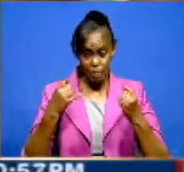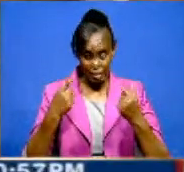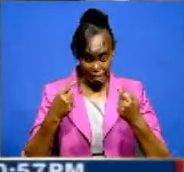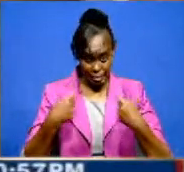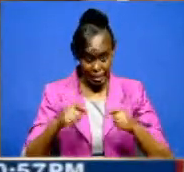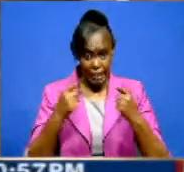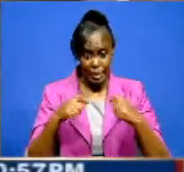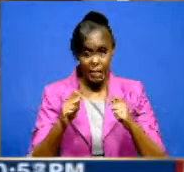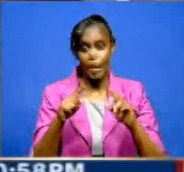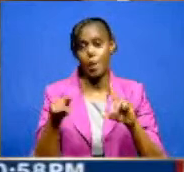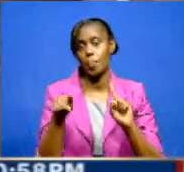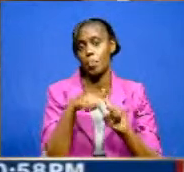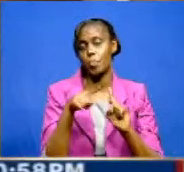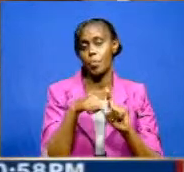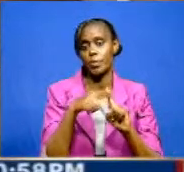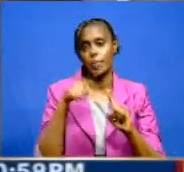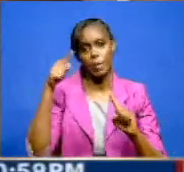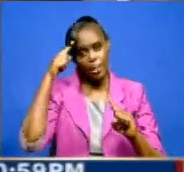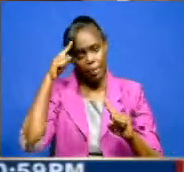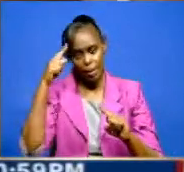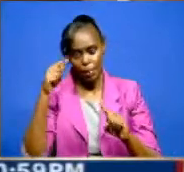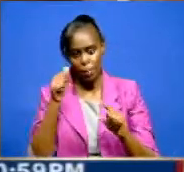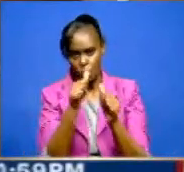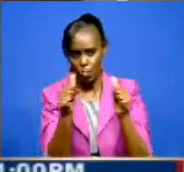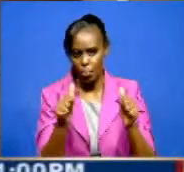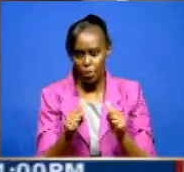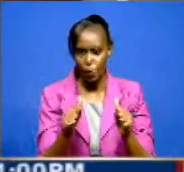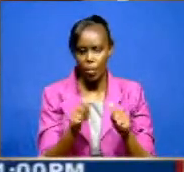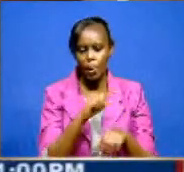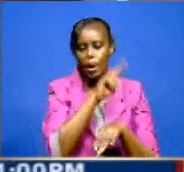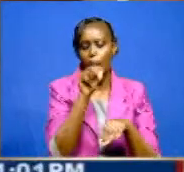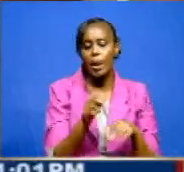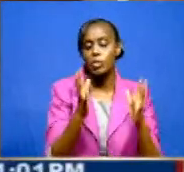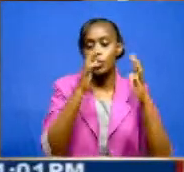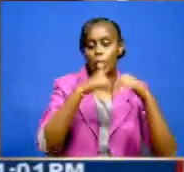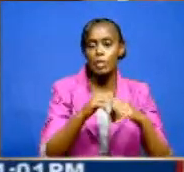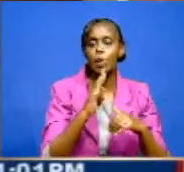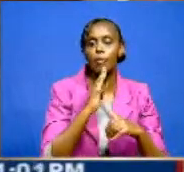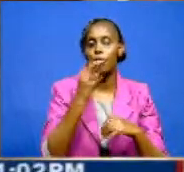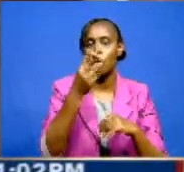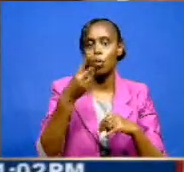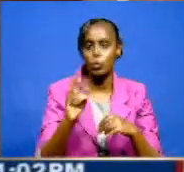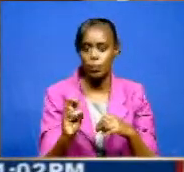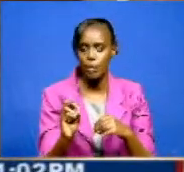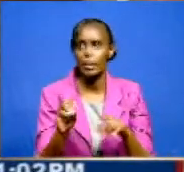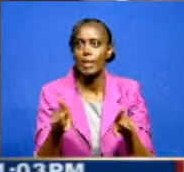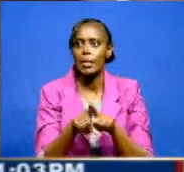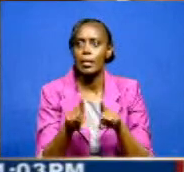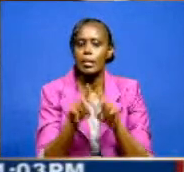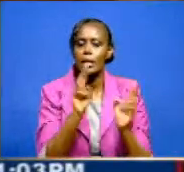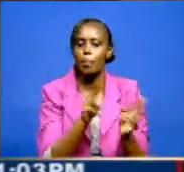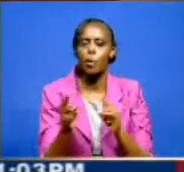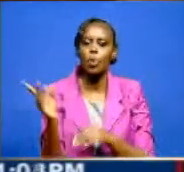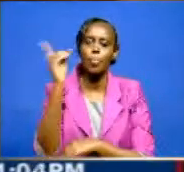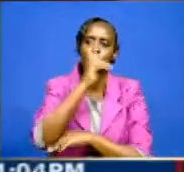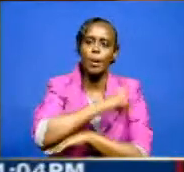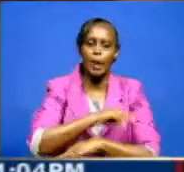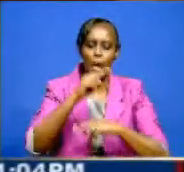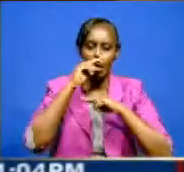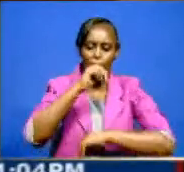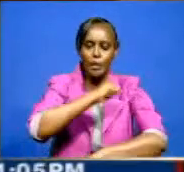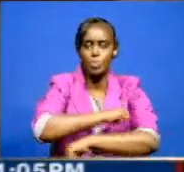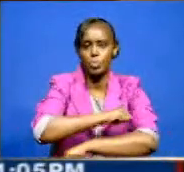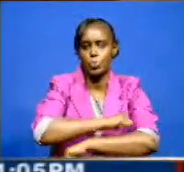progressively. Because when you have a National Assembly of 420, a stream in our normal day secondary schools